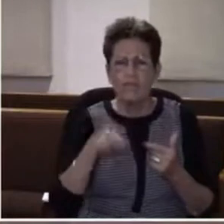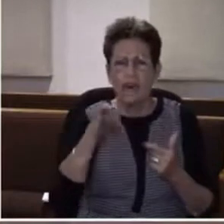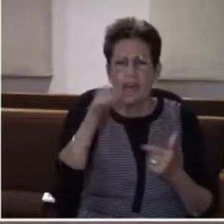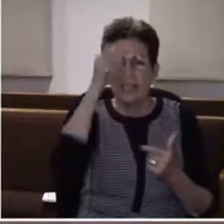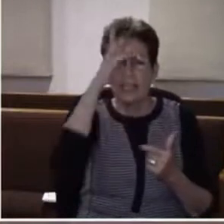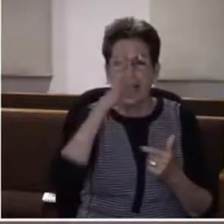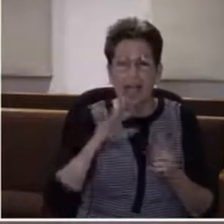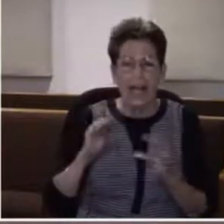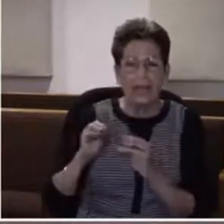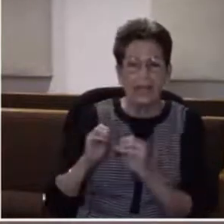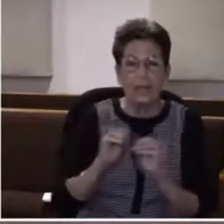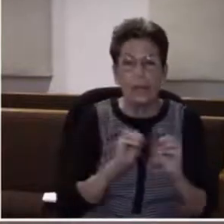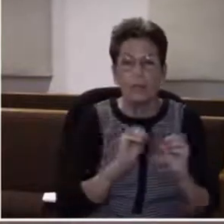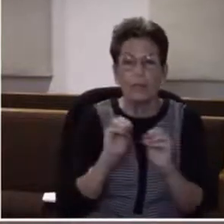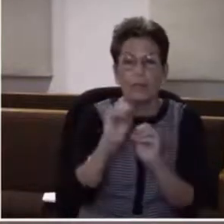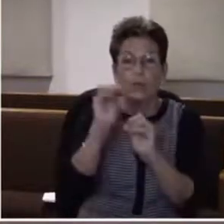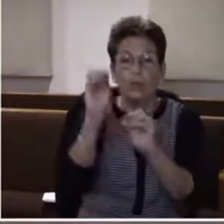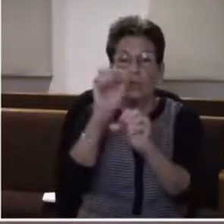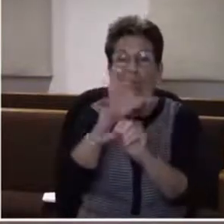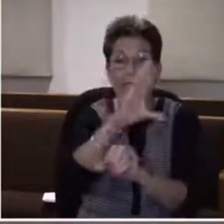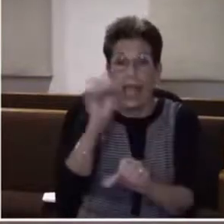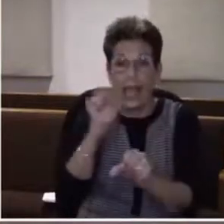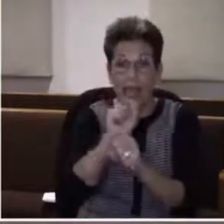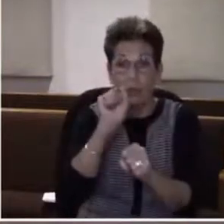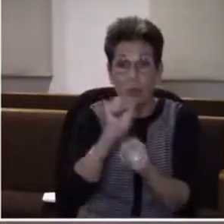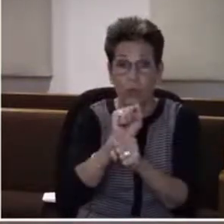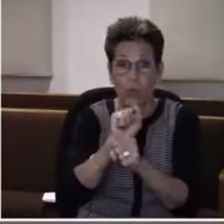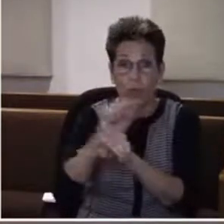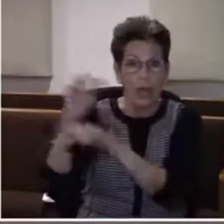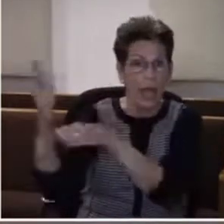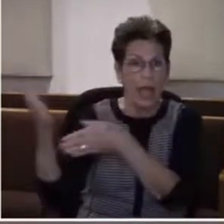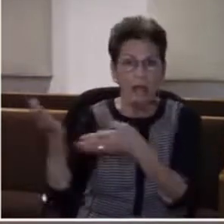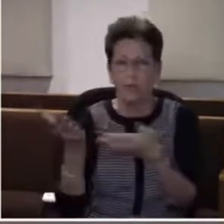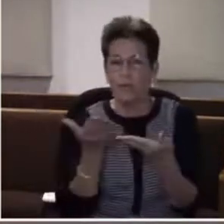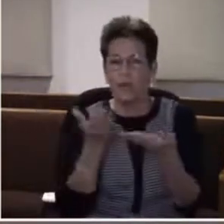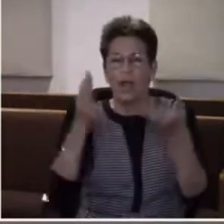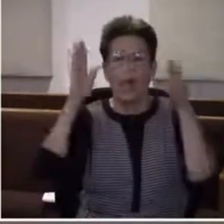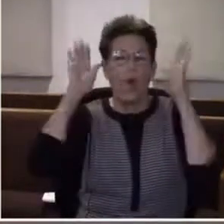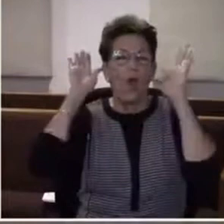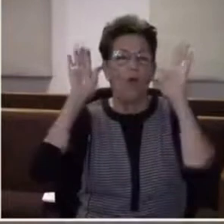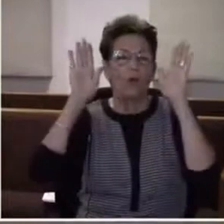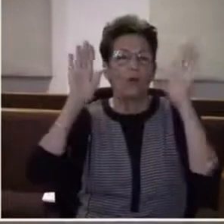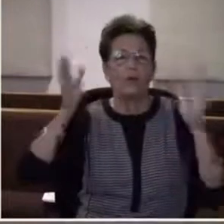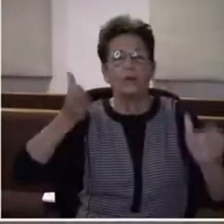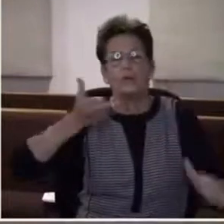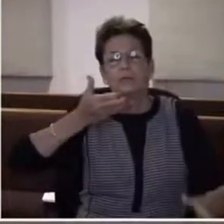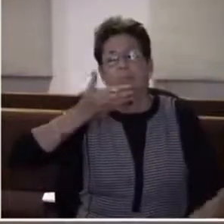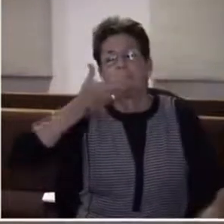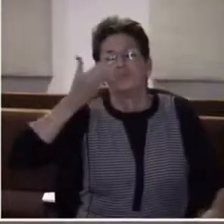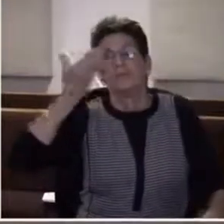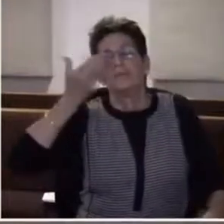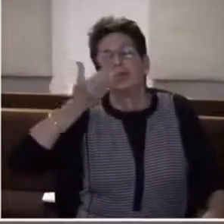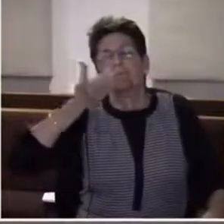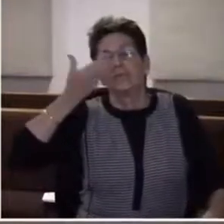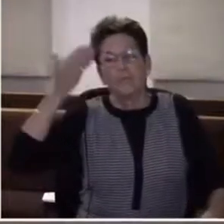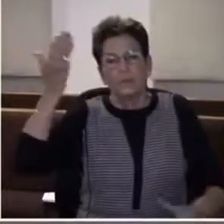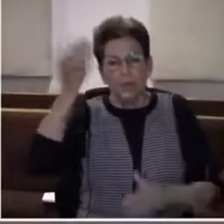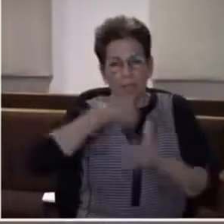move and work and do all that and bring a wonderful aroma into your